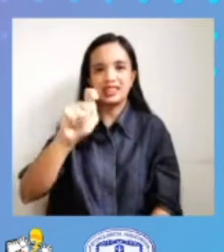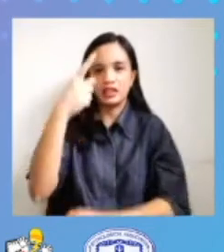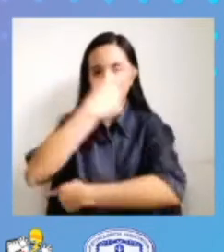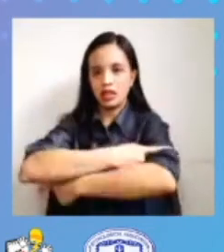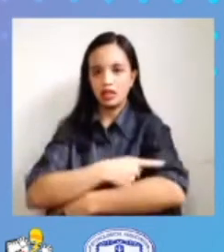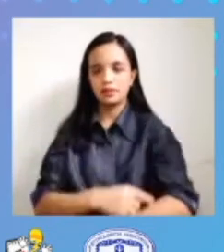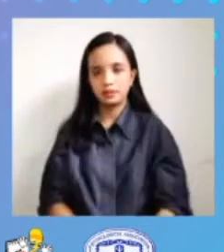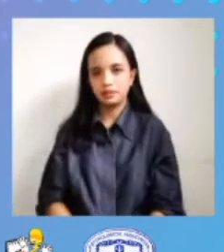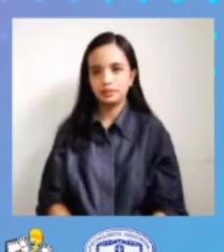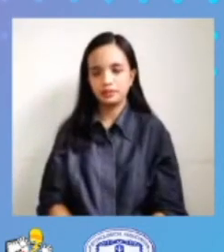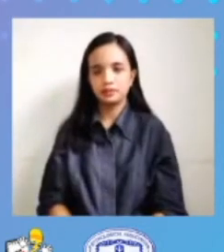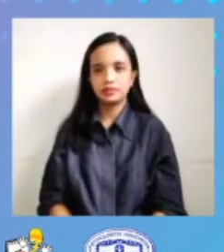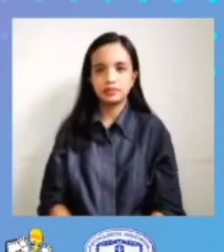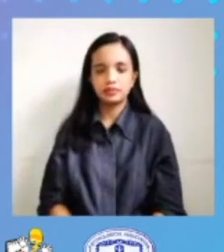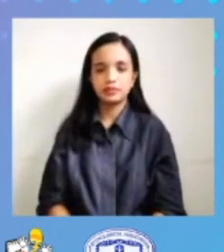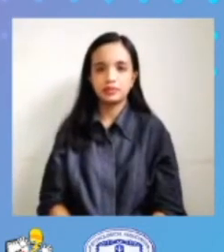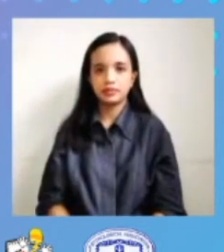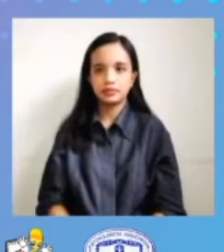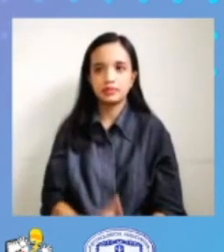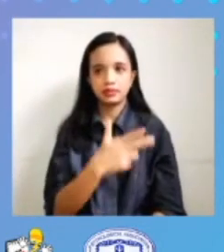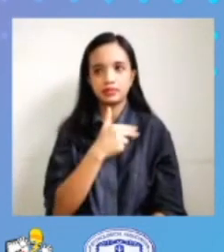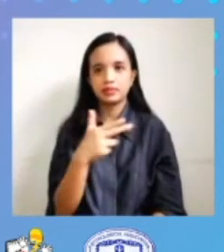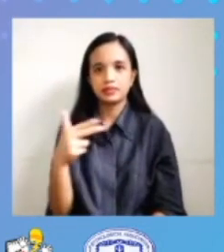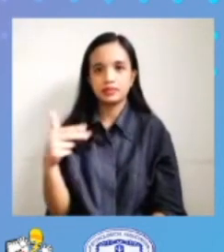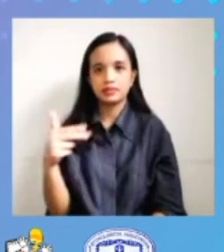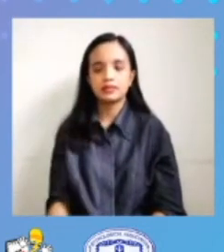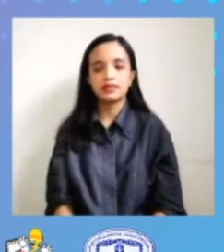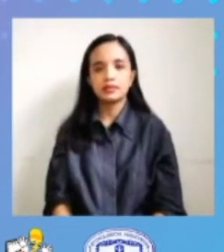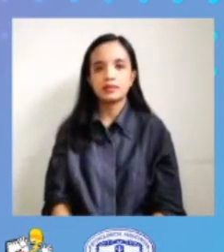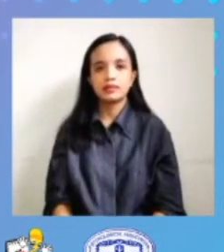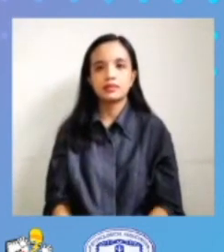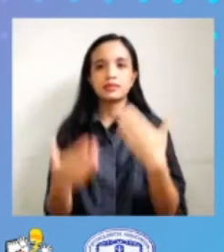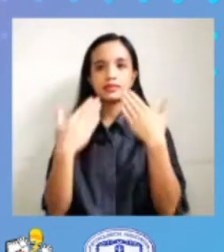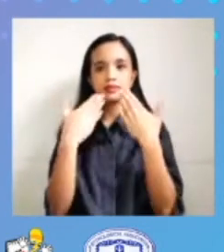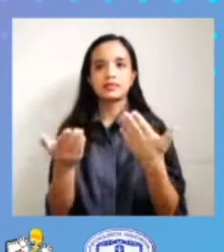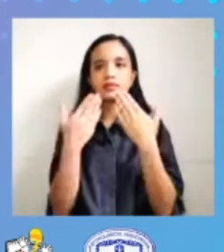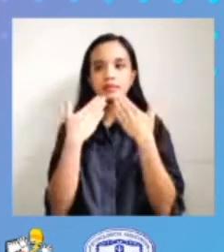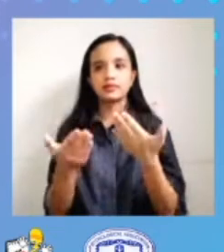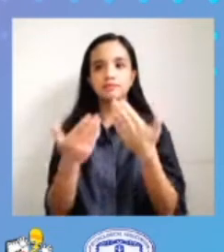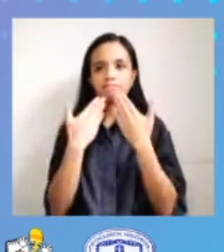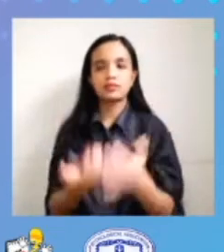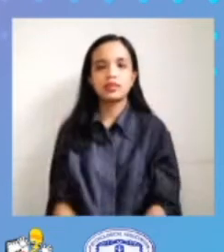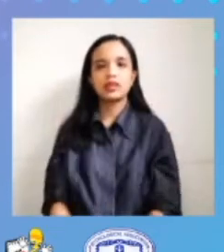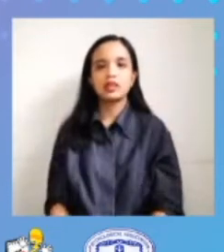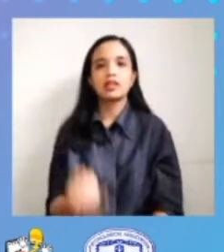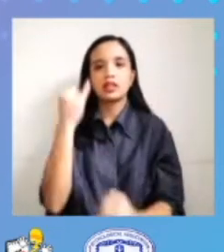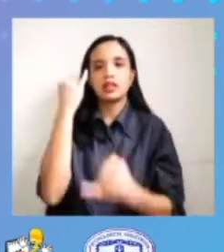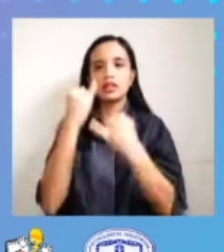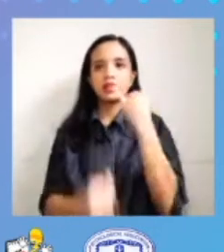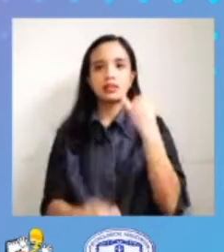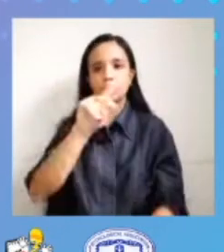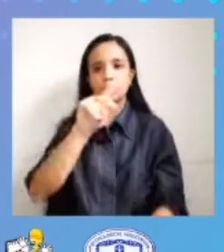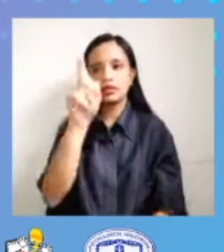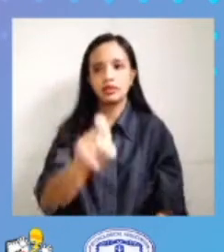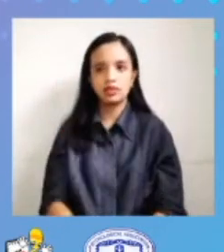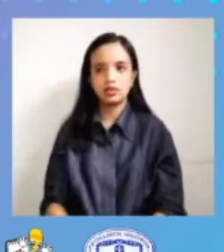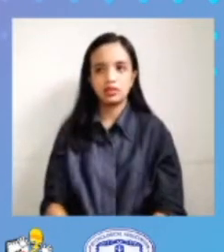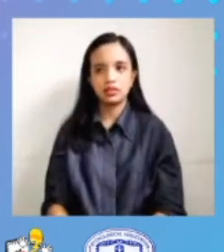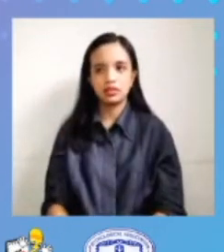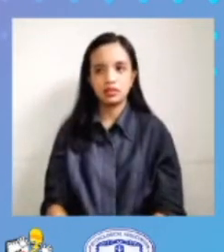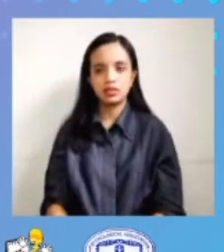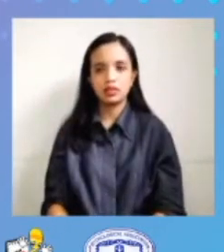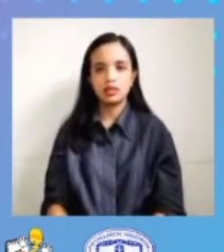know how many calories you're burning. That's what you call your maintenance. Gagawin po natin. Bump it up. Add perhaps